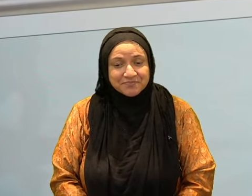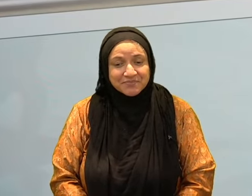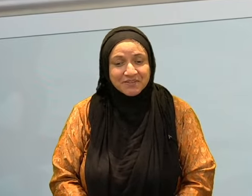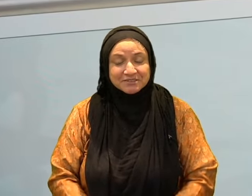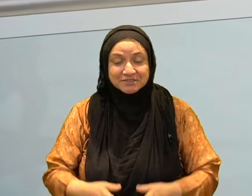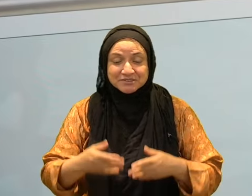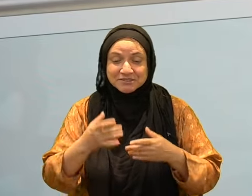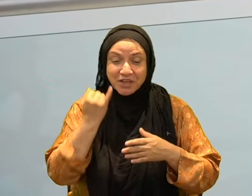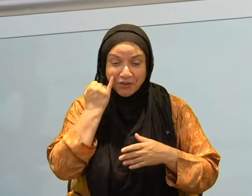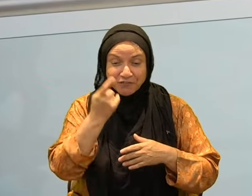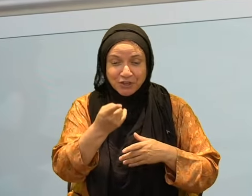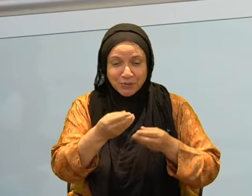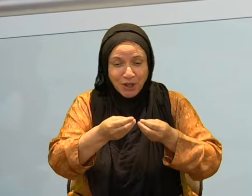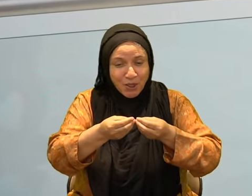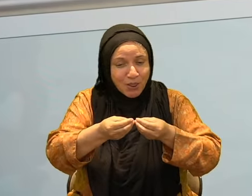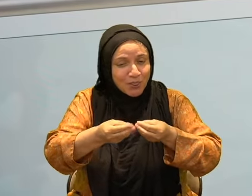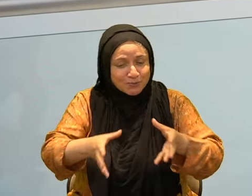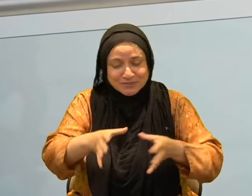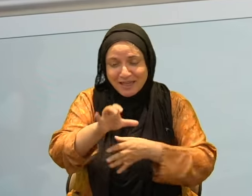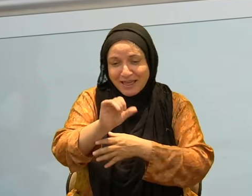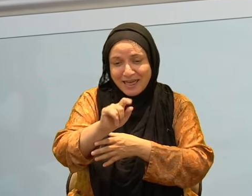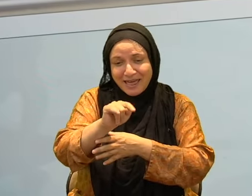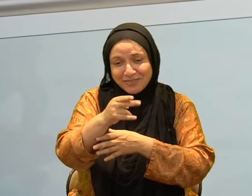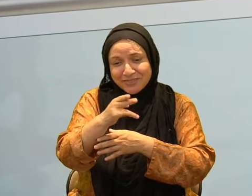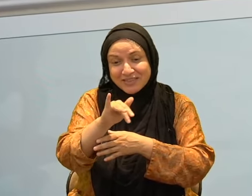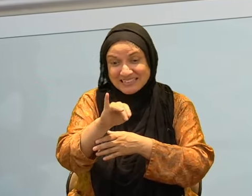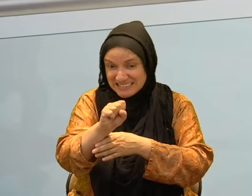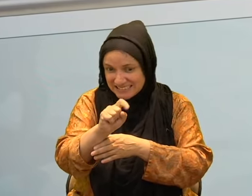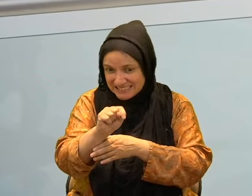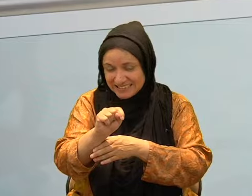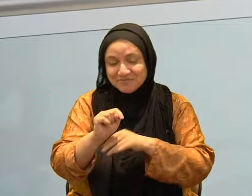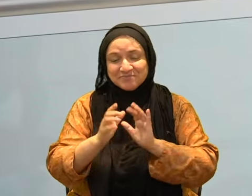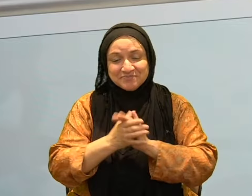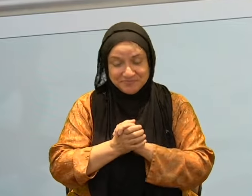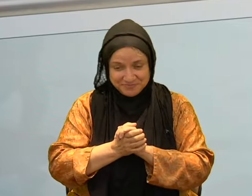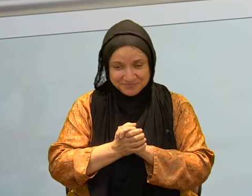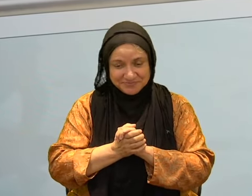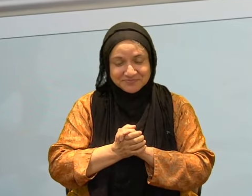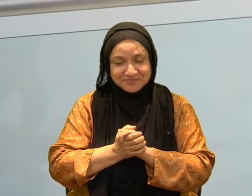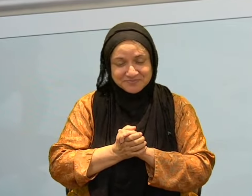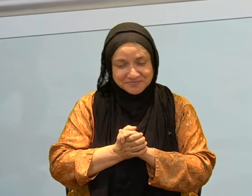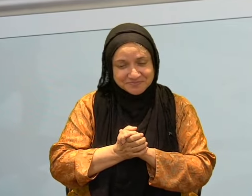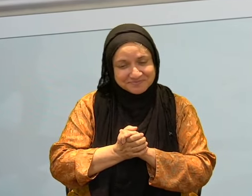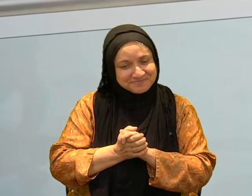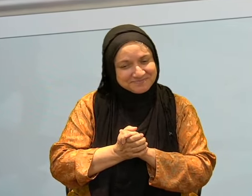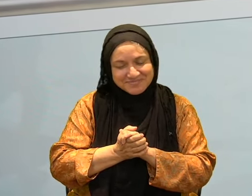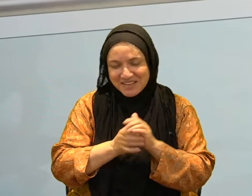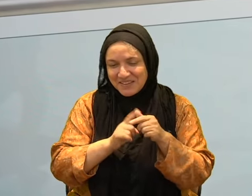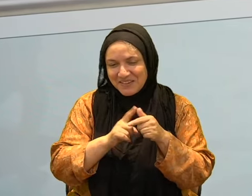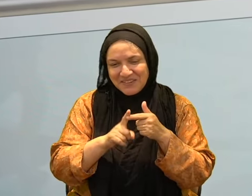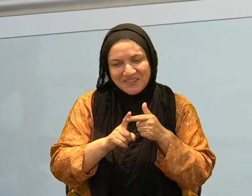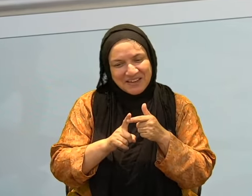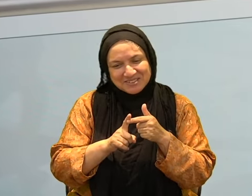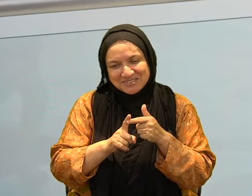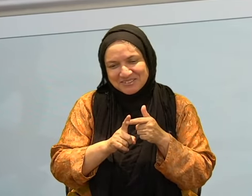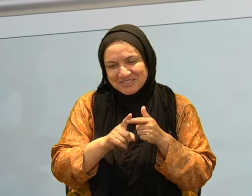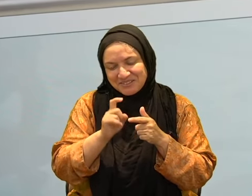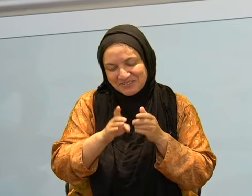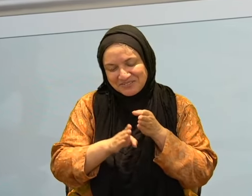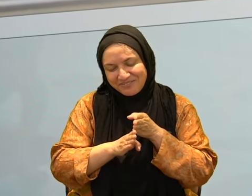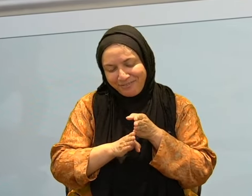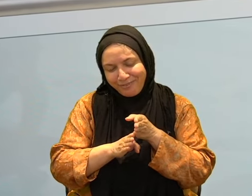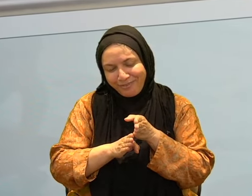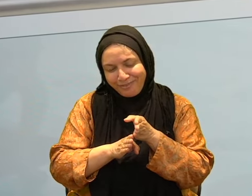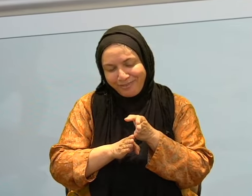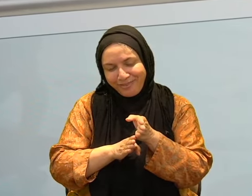halal, haram, loopholes, loopholes, loopholes. Once you start, you say, you know what, let me allow this amount of riba. It's like, I always use the example of a gas station